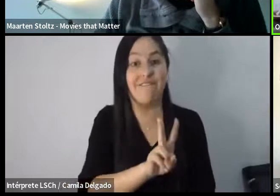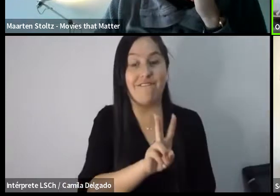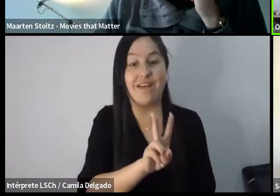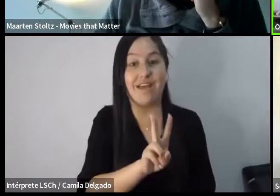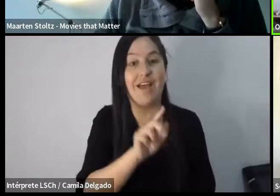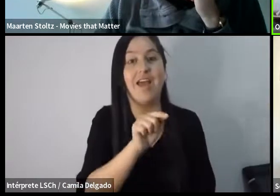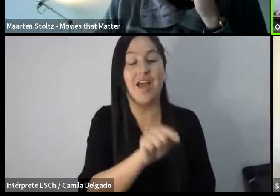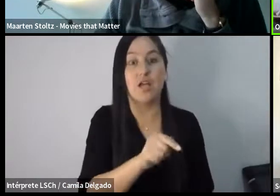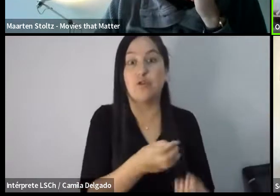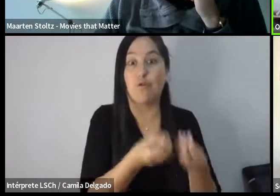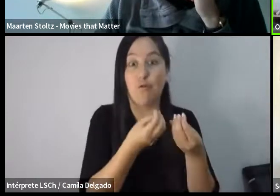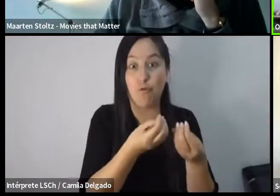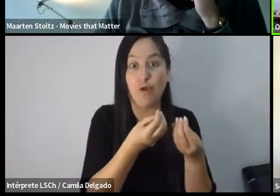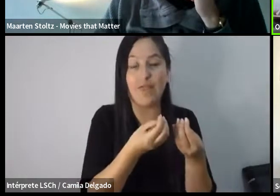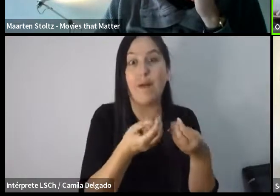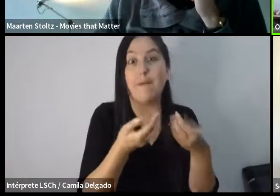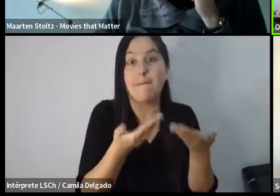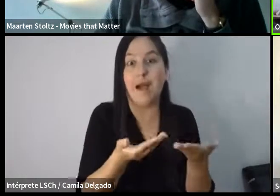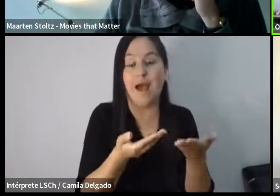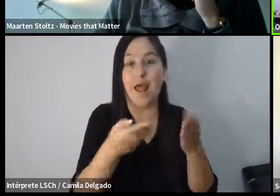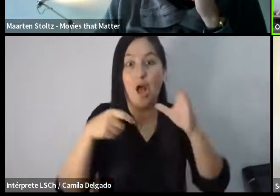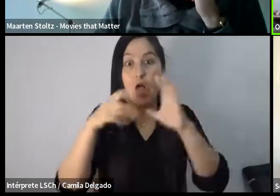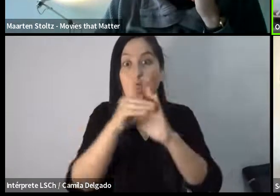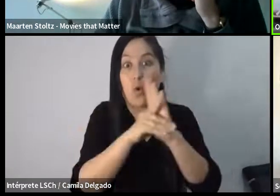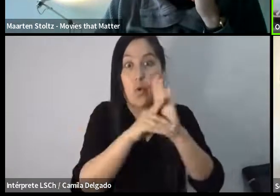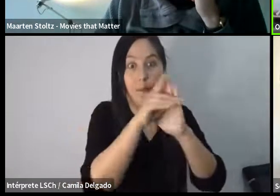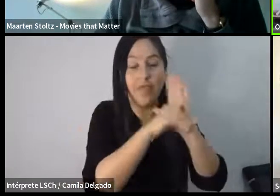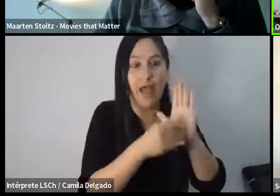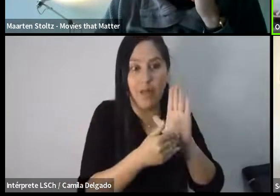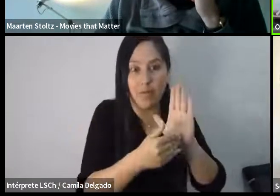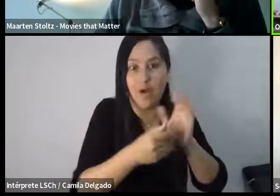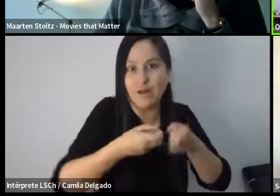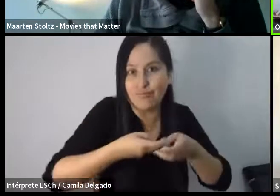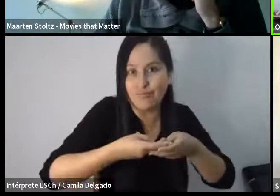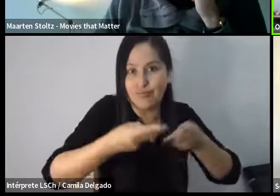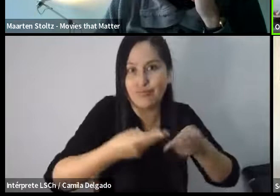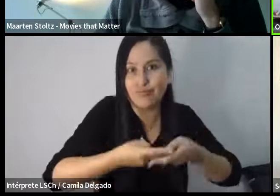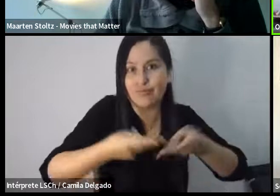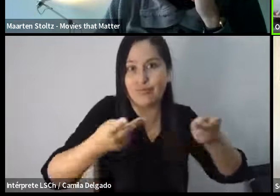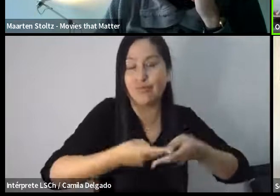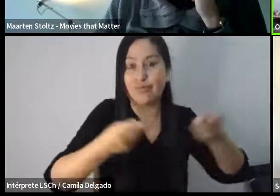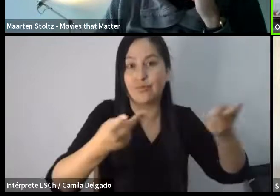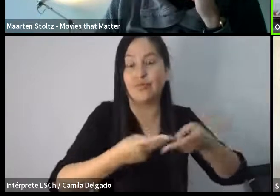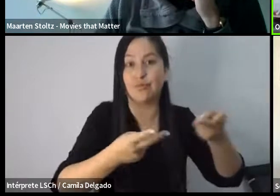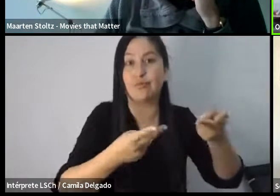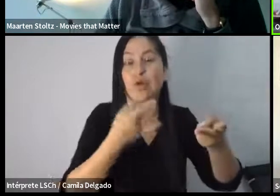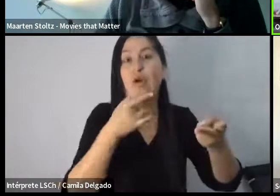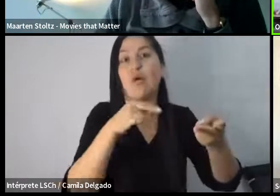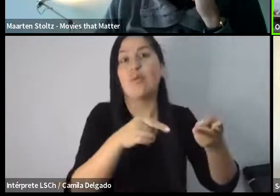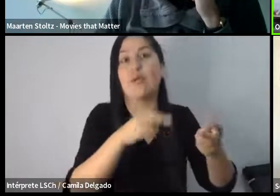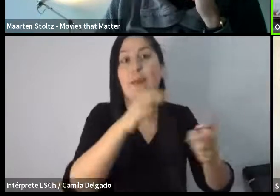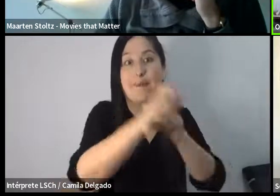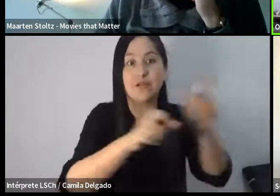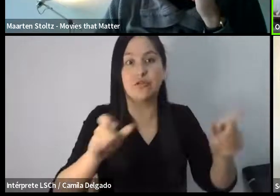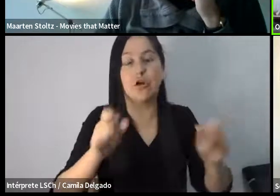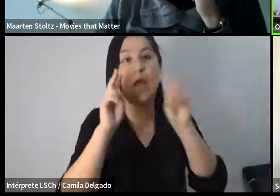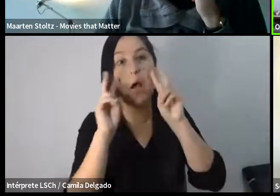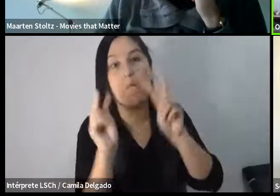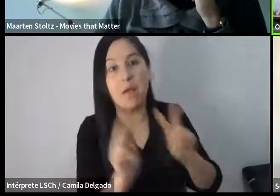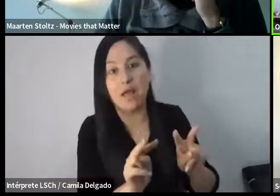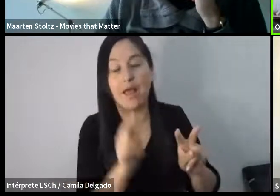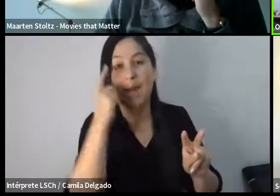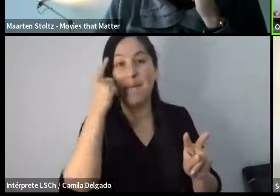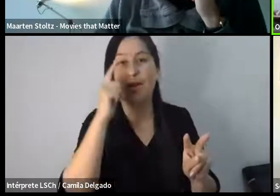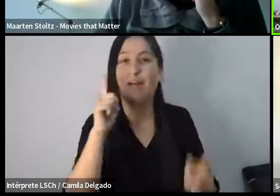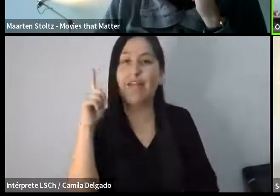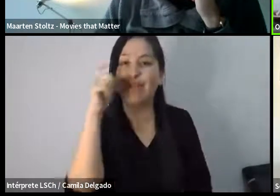rights documentaries, because it can reach really wide audience. But as Martin put it, it's really difficult to program them for the television, because you